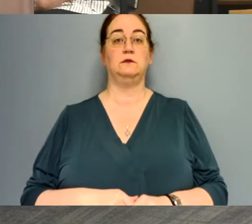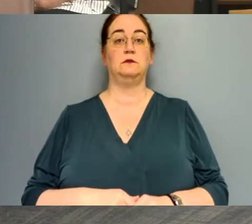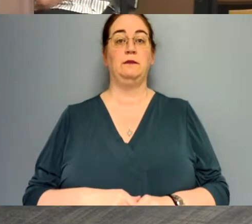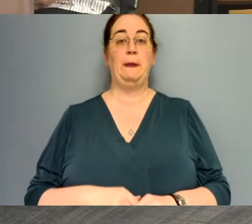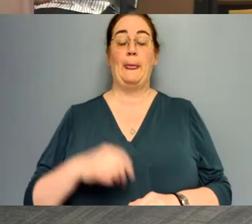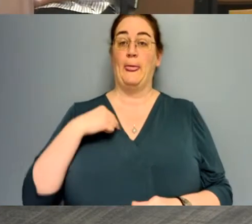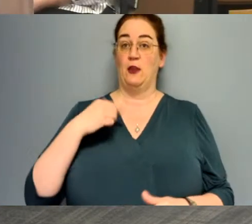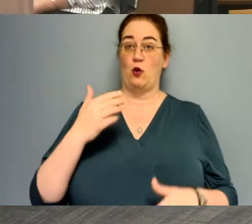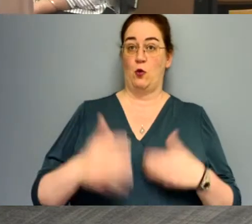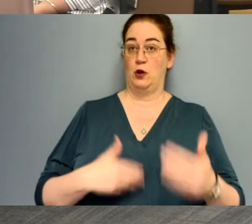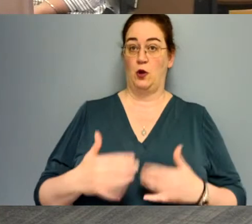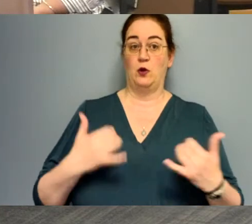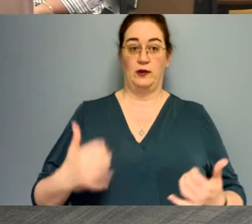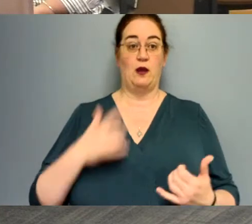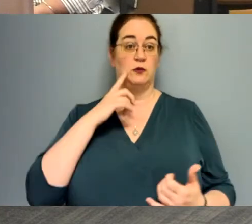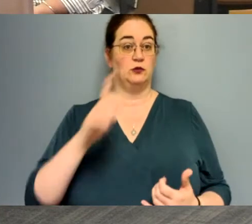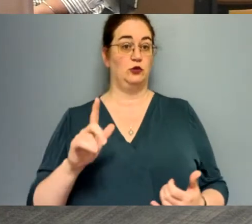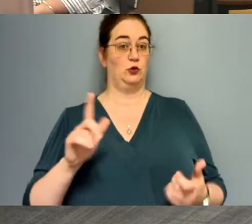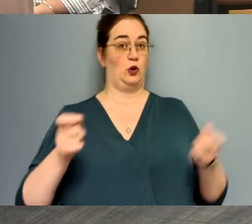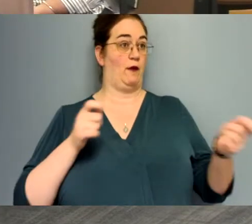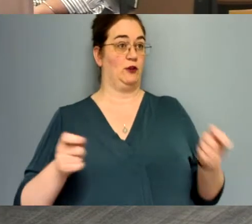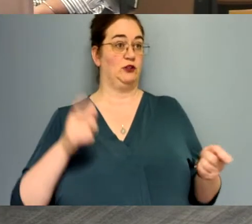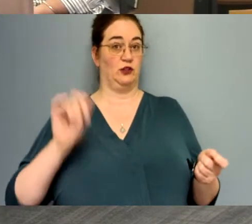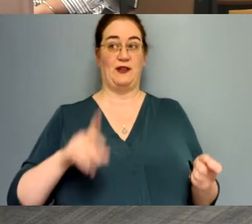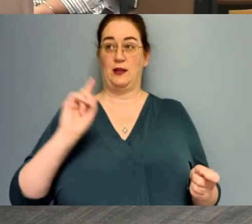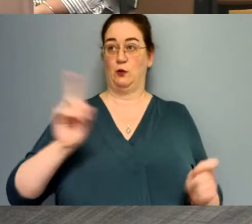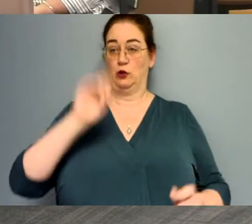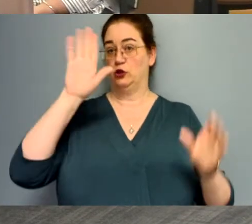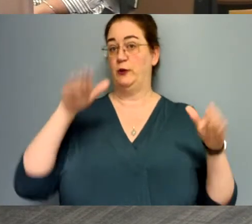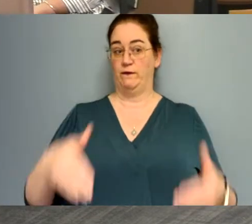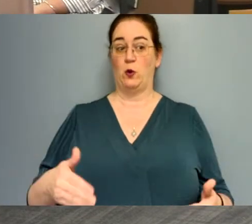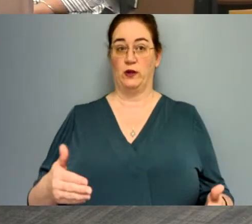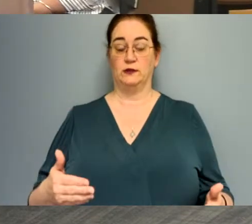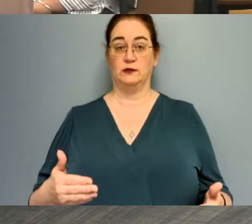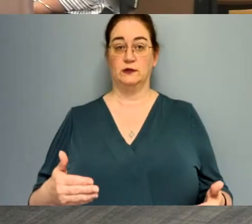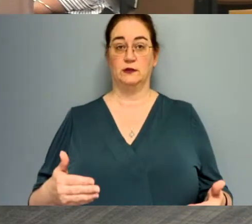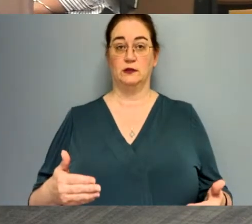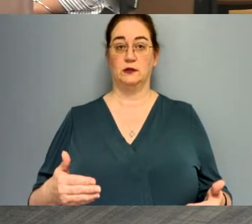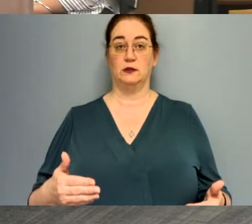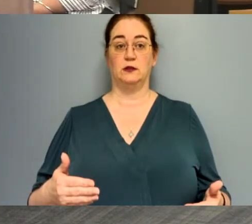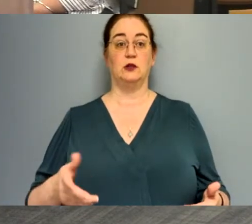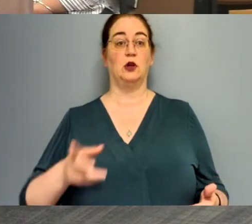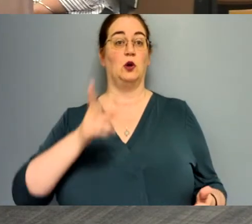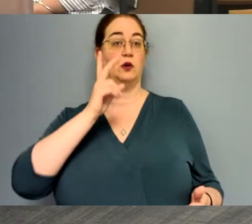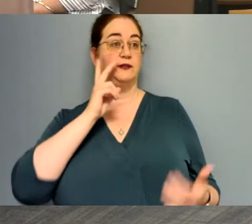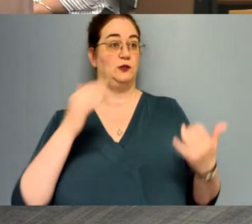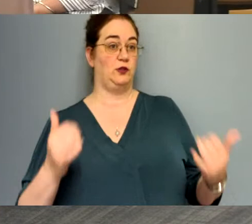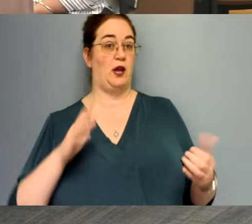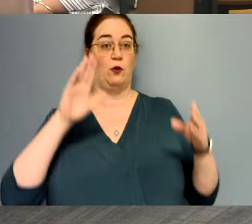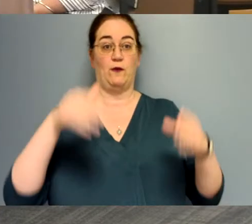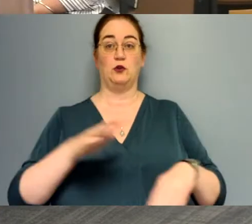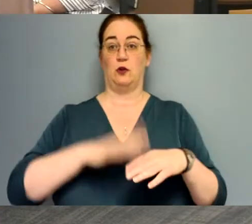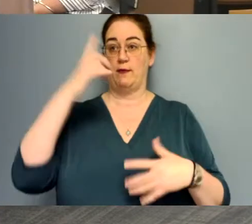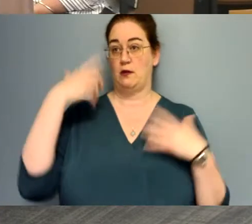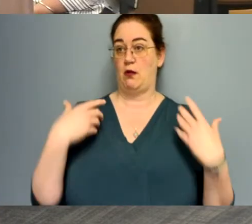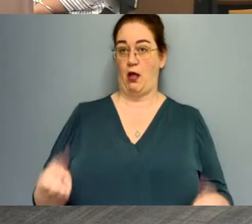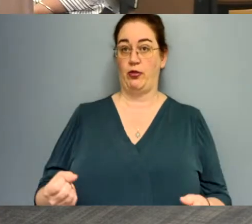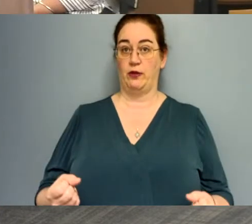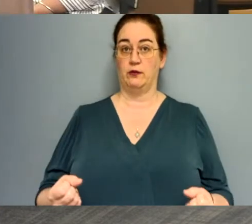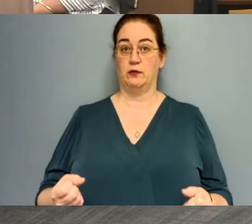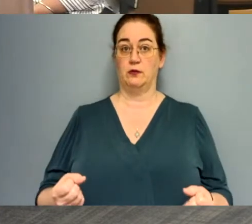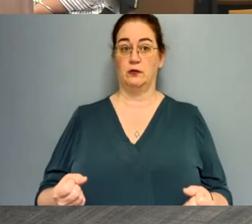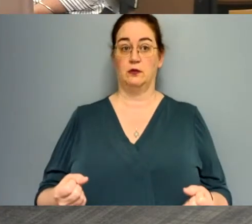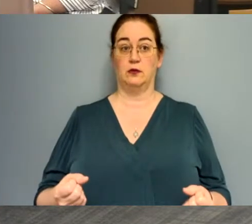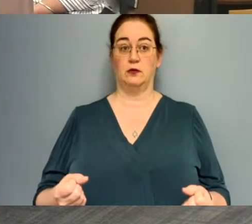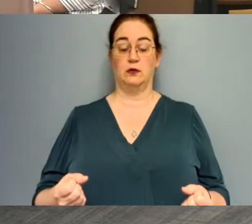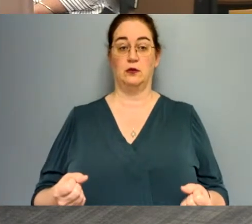go is to governance, because that's where we should be focused. So I see at the end of the day, we're focused on mental health with